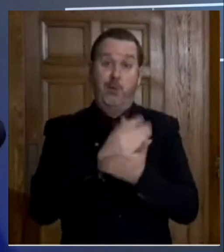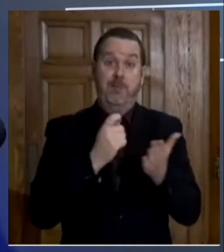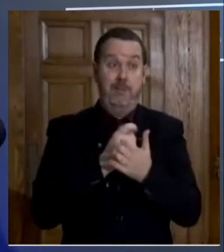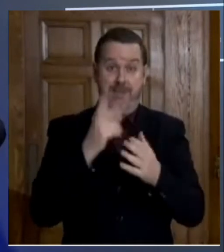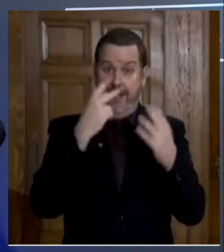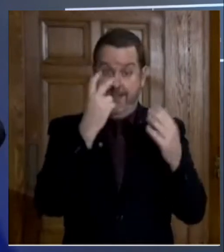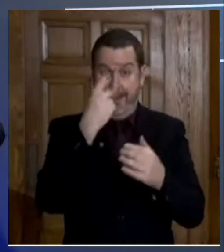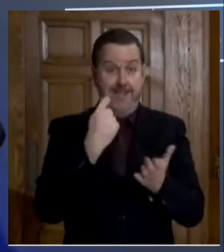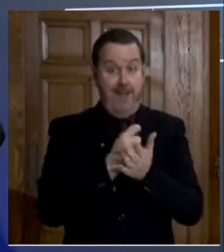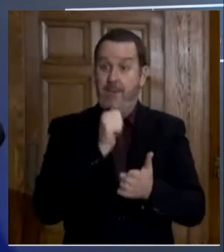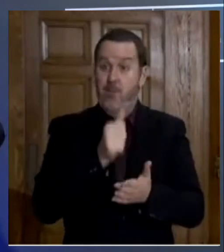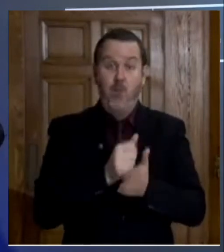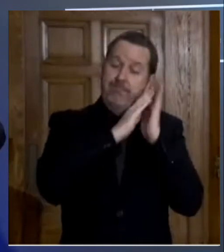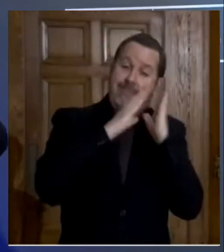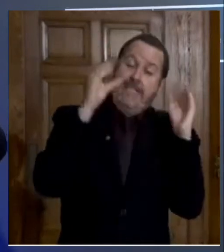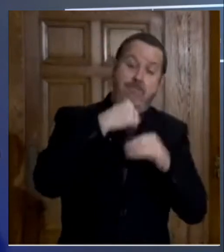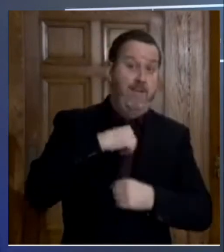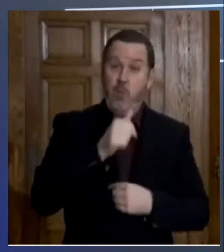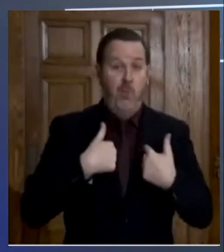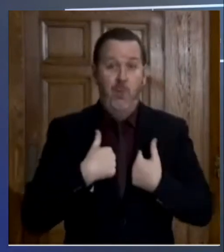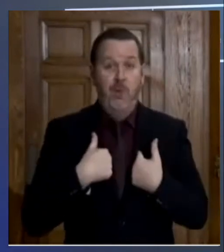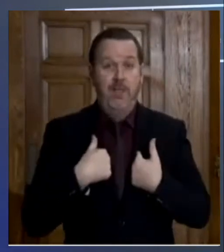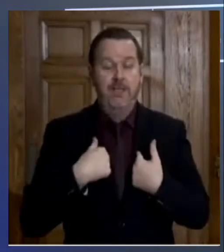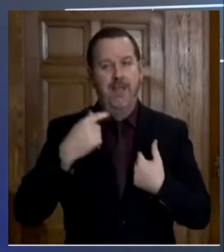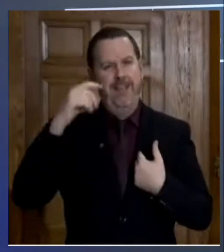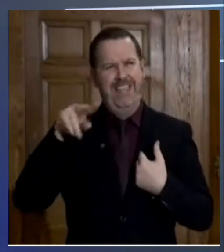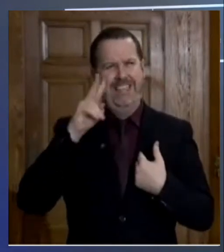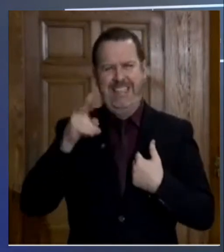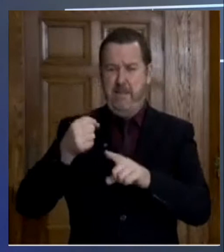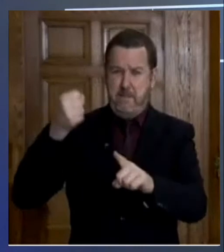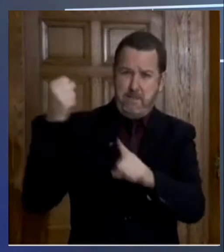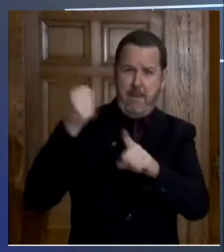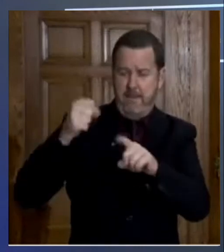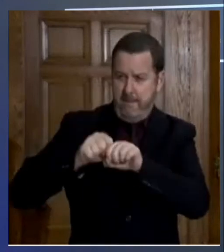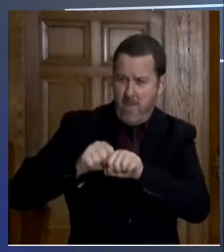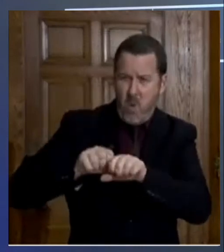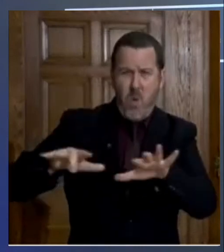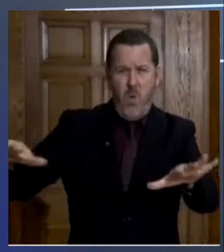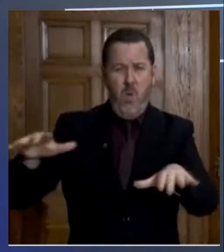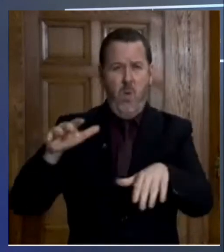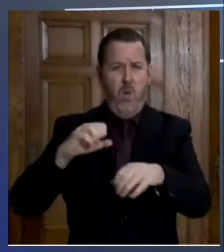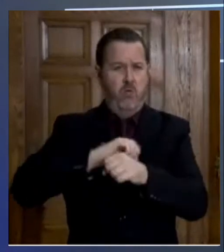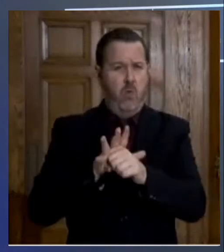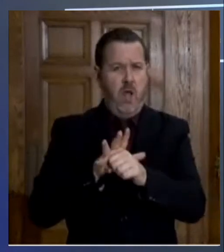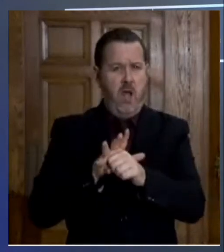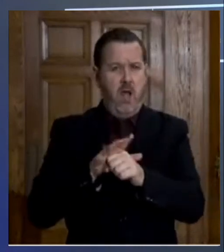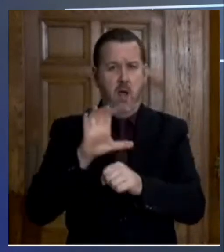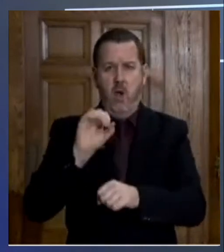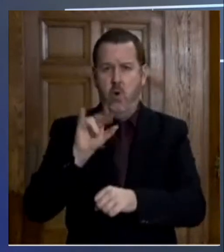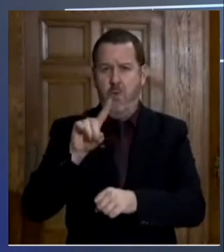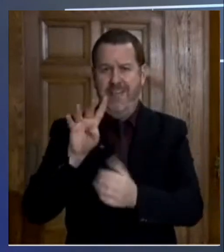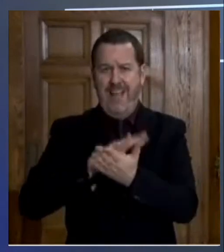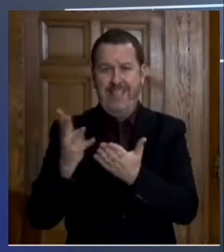can. Because I think the scale and severity of the impact that COVID-19 is actually having on our system is